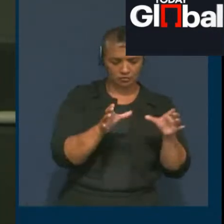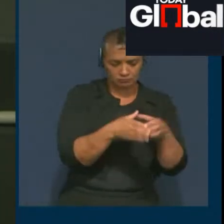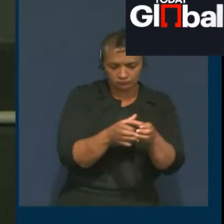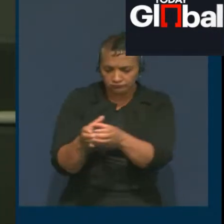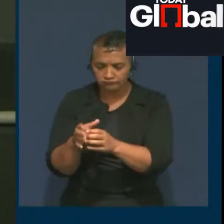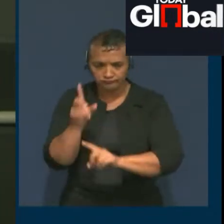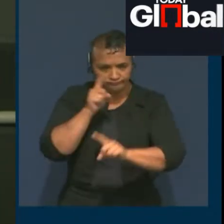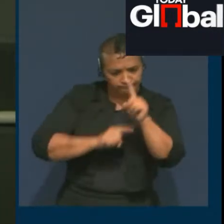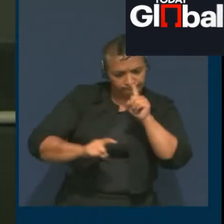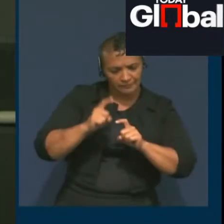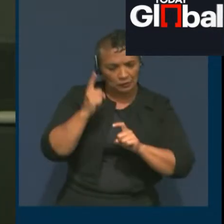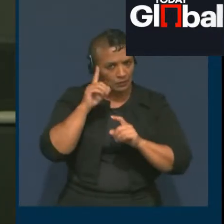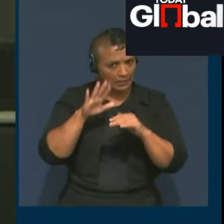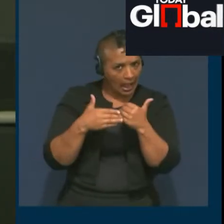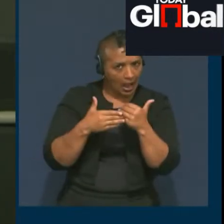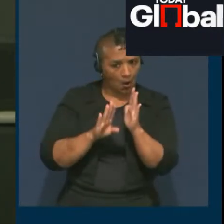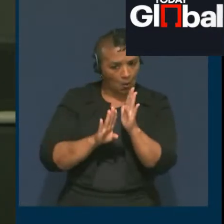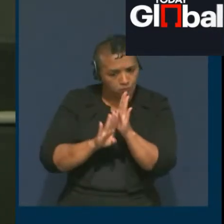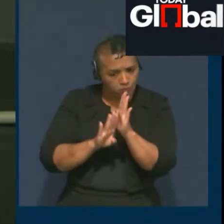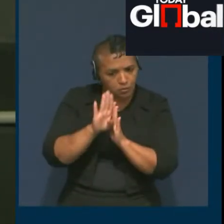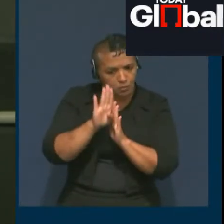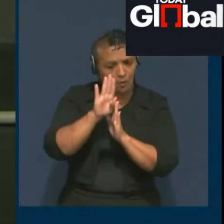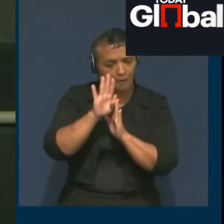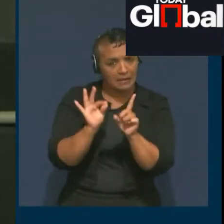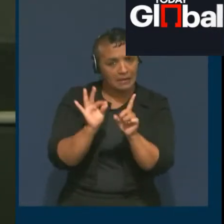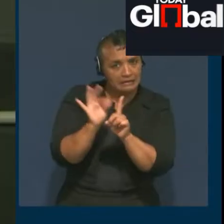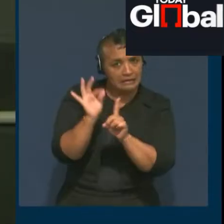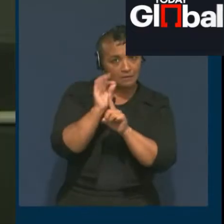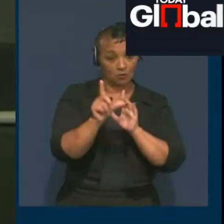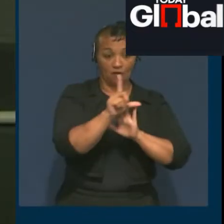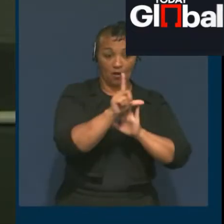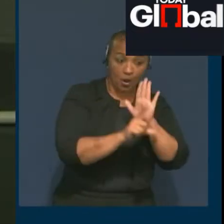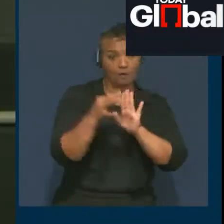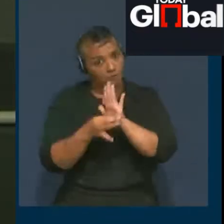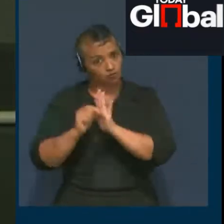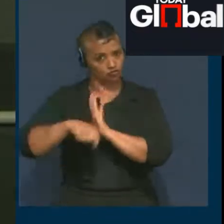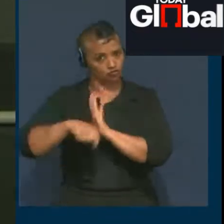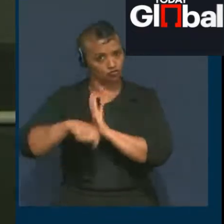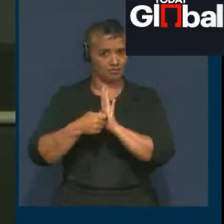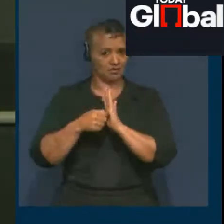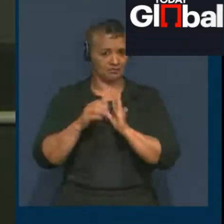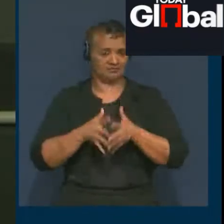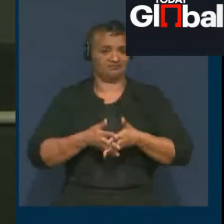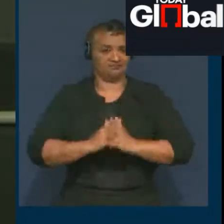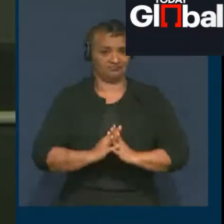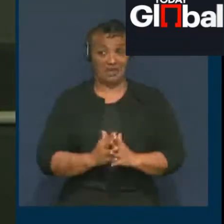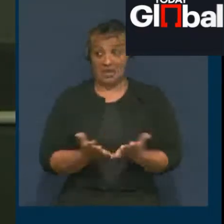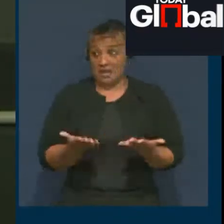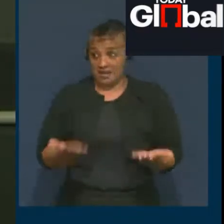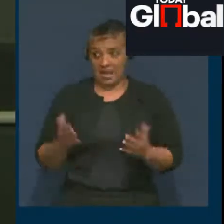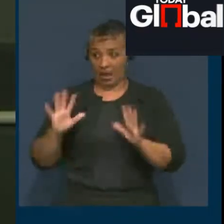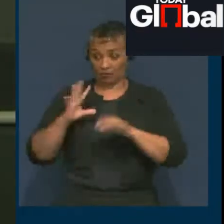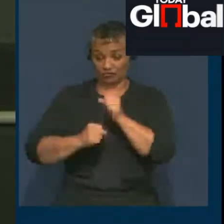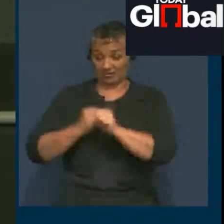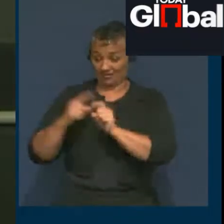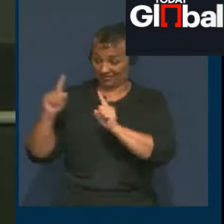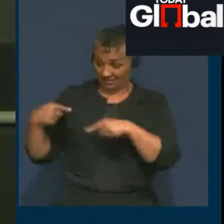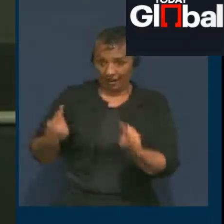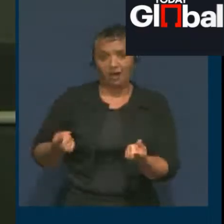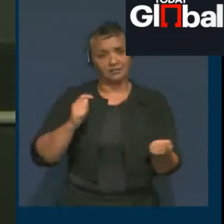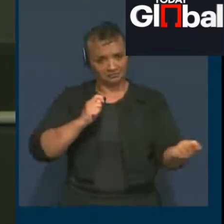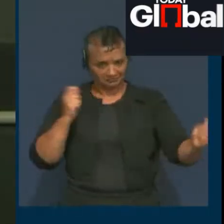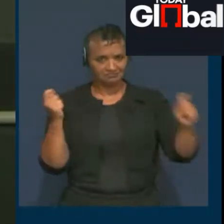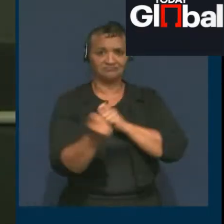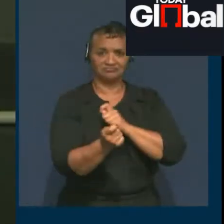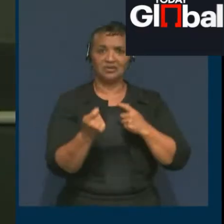to guiding the process of developing legislation policies and programs. Today, we can say that the state of Qatar has witnessed